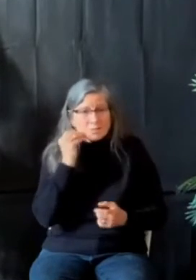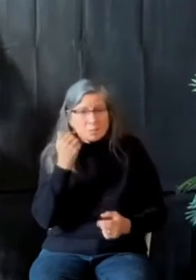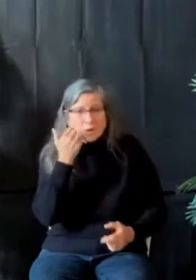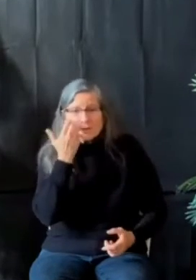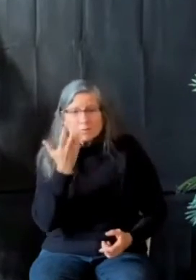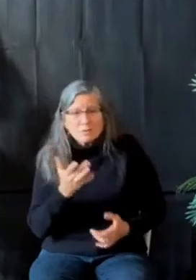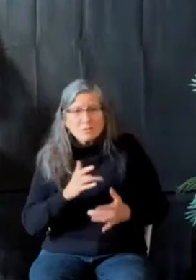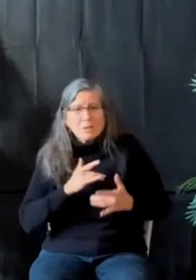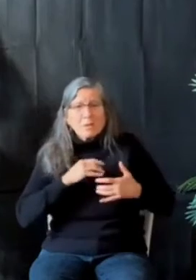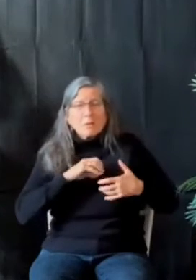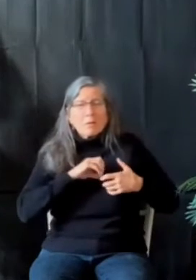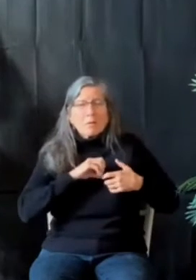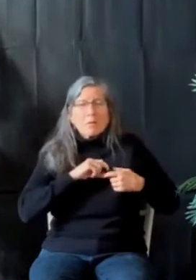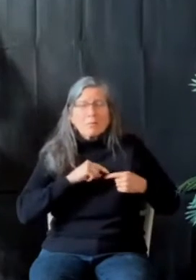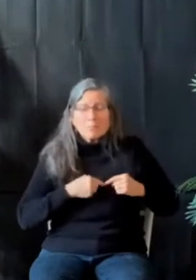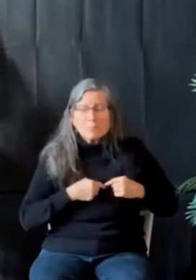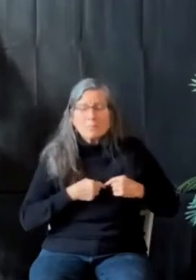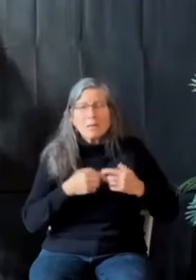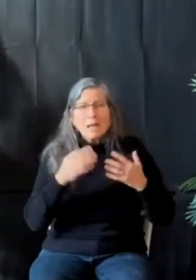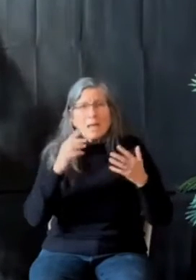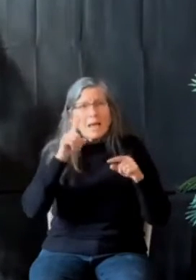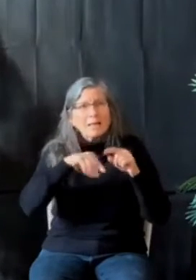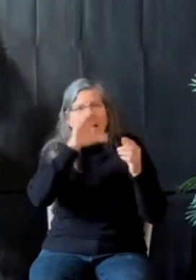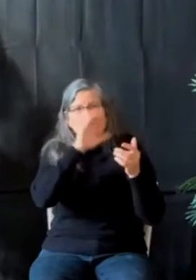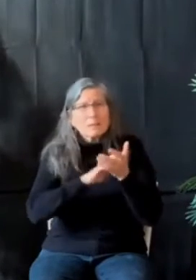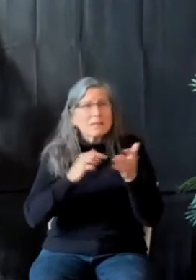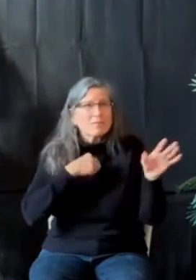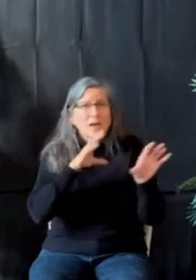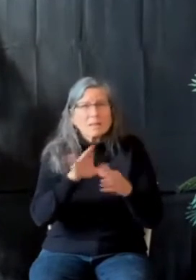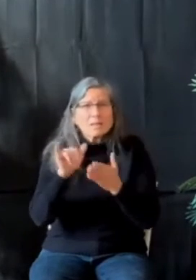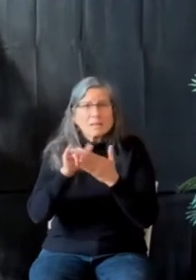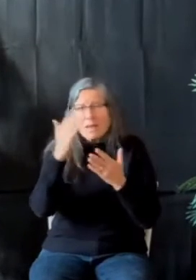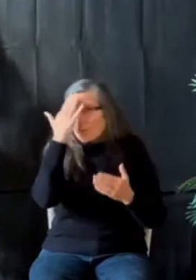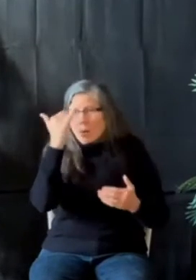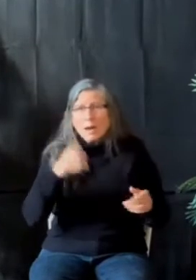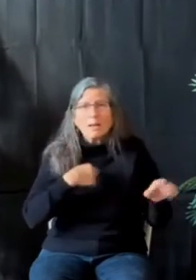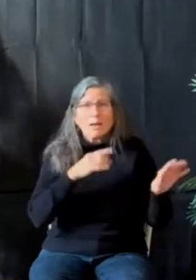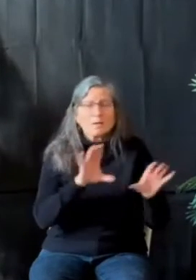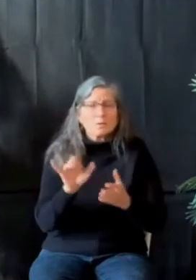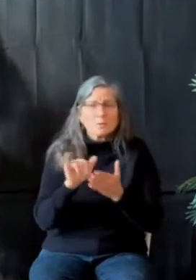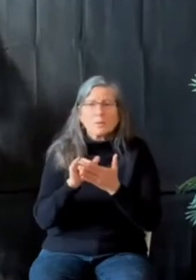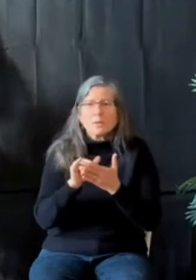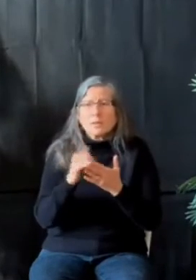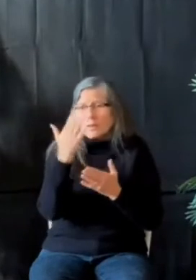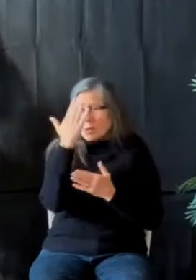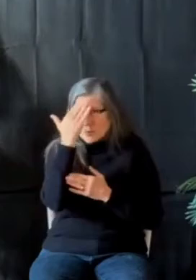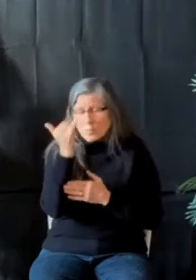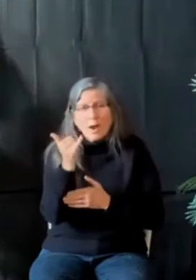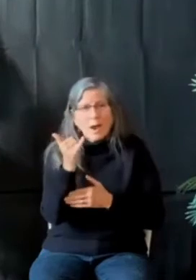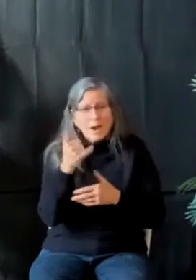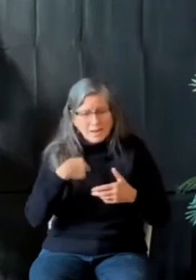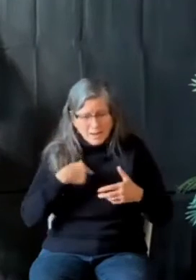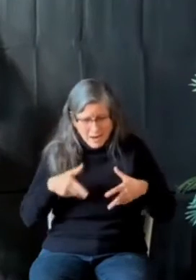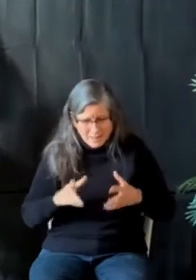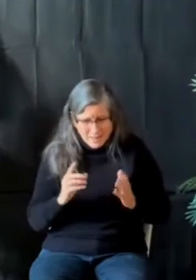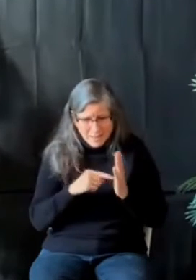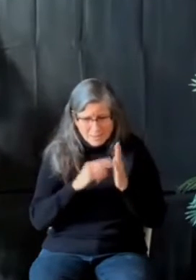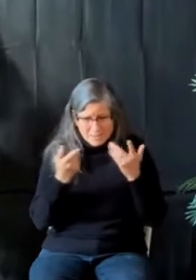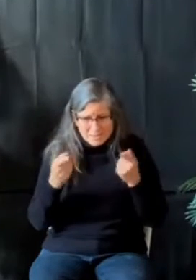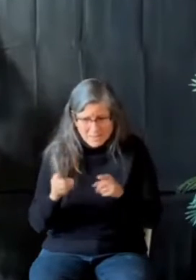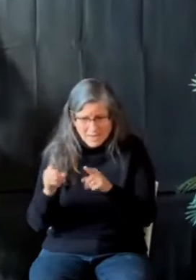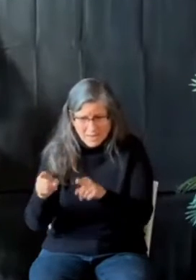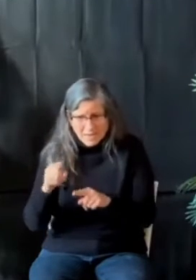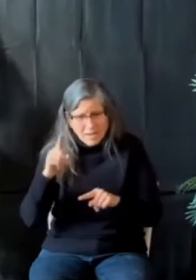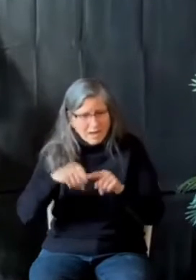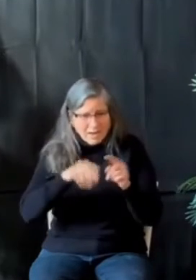there. You say things to yourself like, I can't believe I did that. Why did I do that? Why did I even allow this to happen? I can't